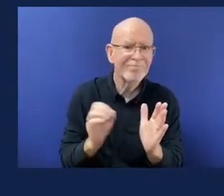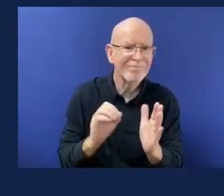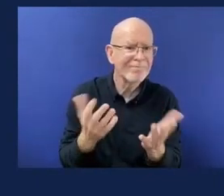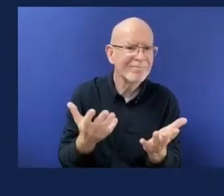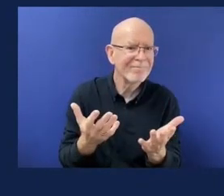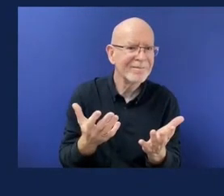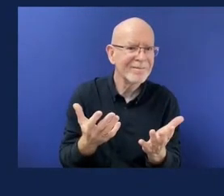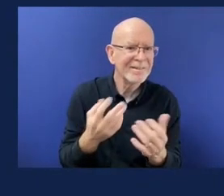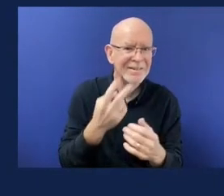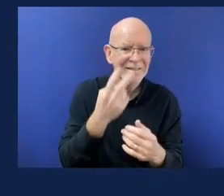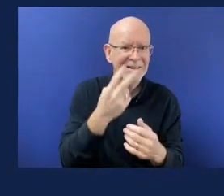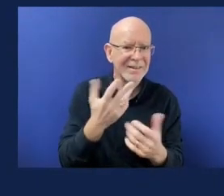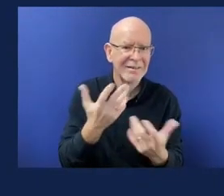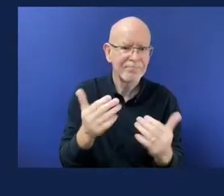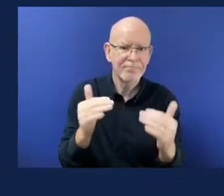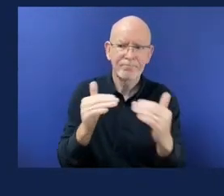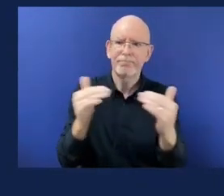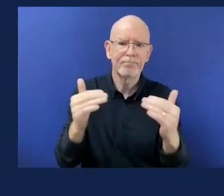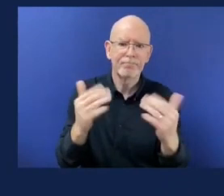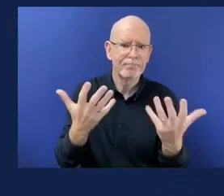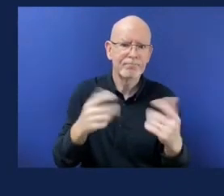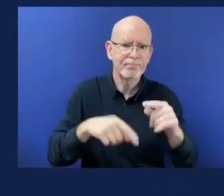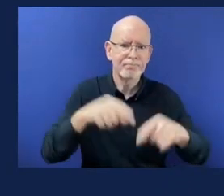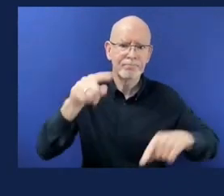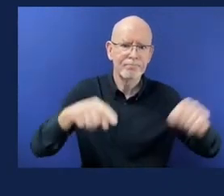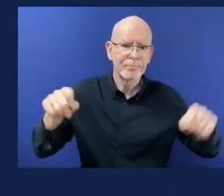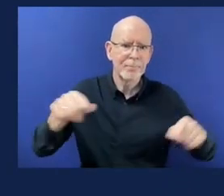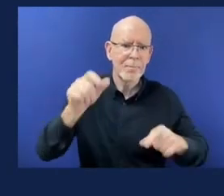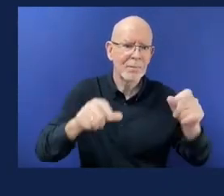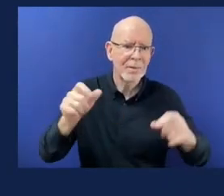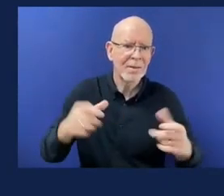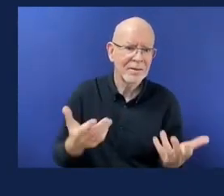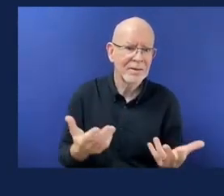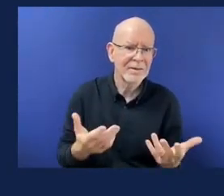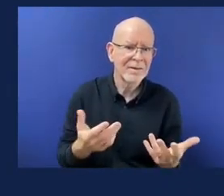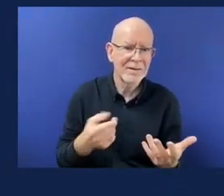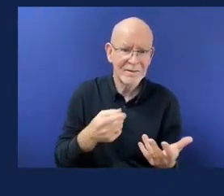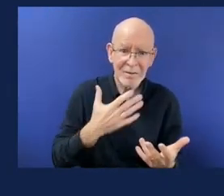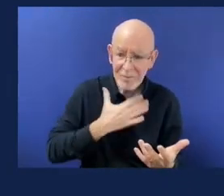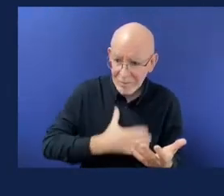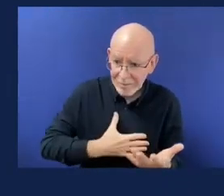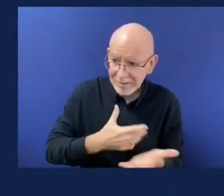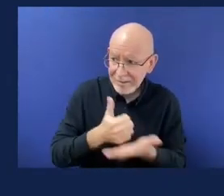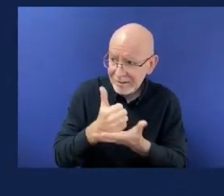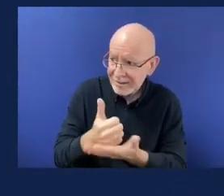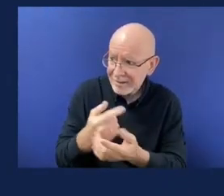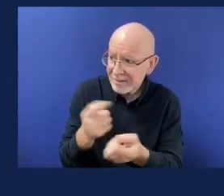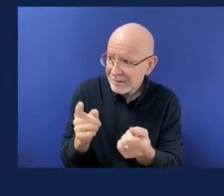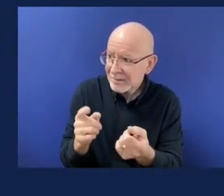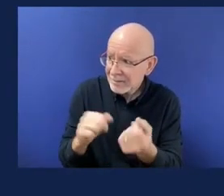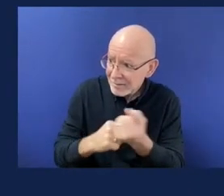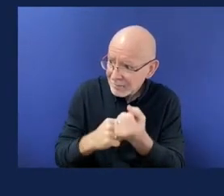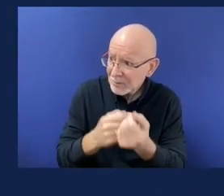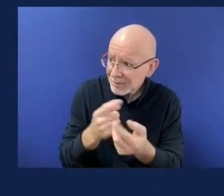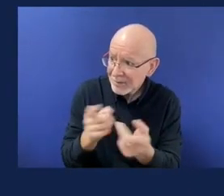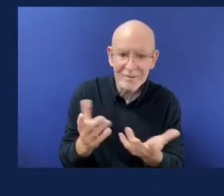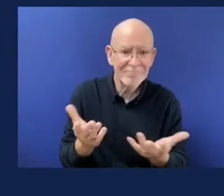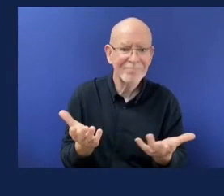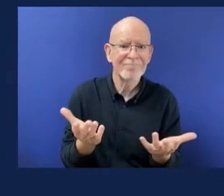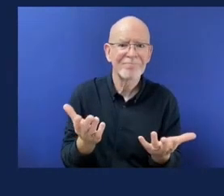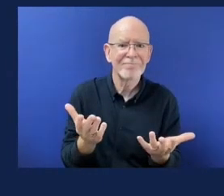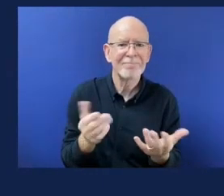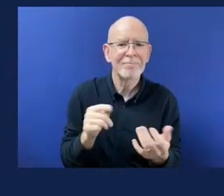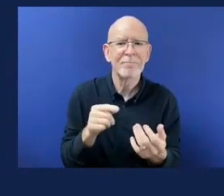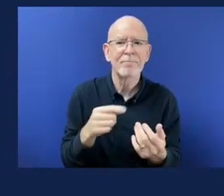We also identified really significant opportunities for inclusion. As I already mentioned,